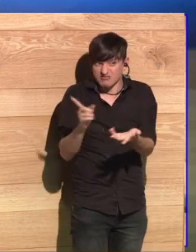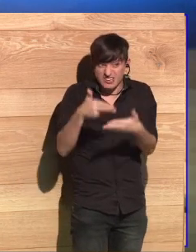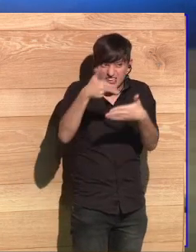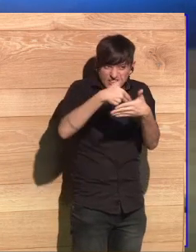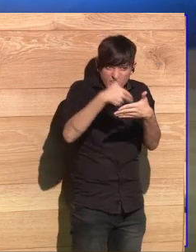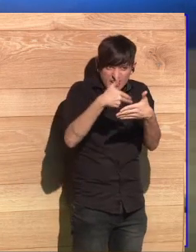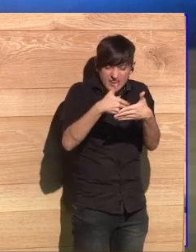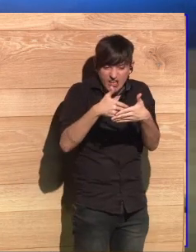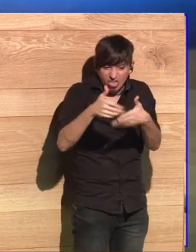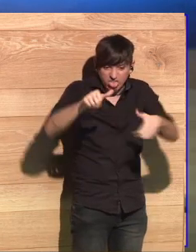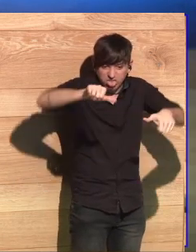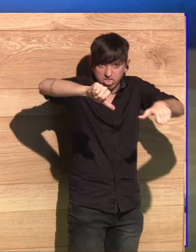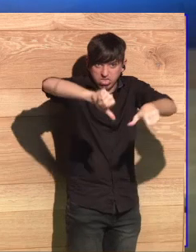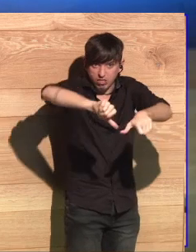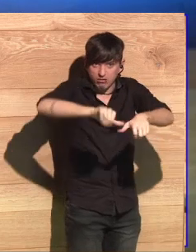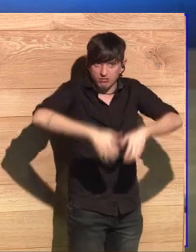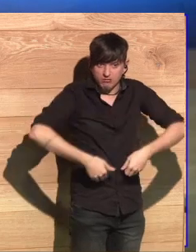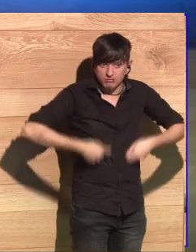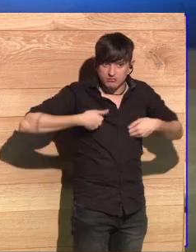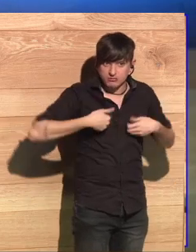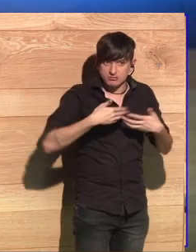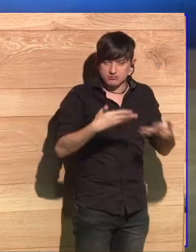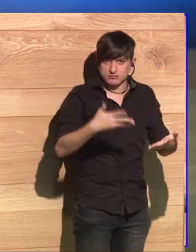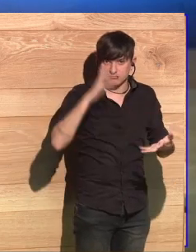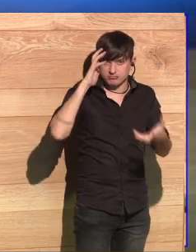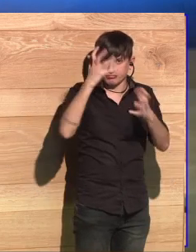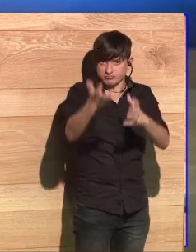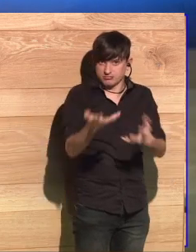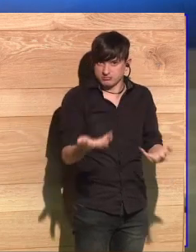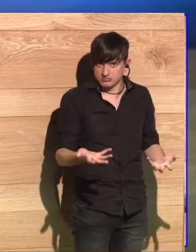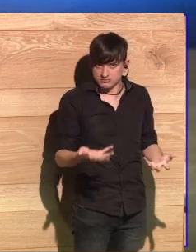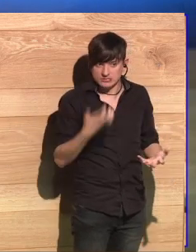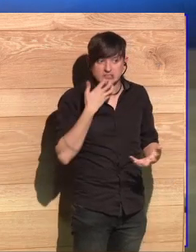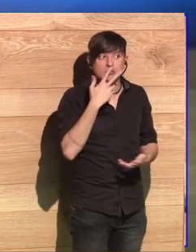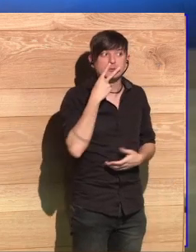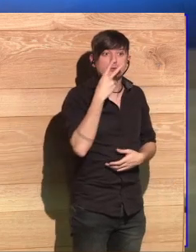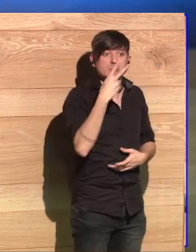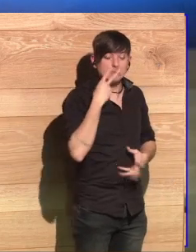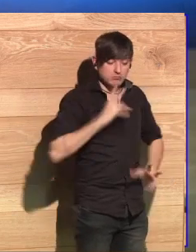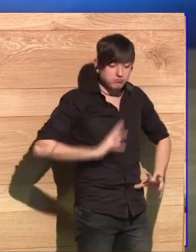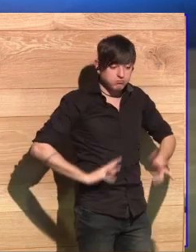it so that someone's likely to end up dead. It just shows you what you have to worry about when you're living out on the